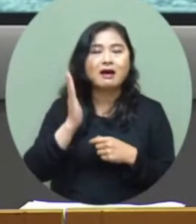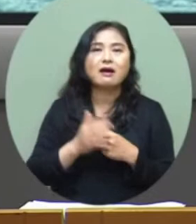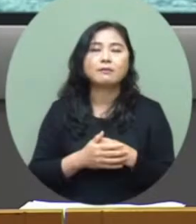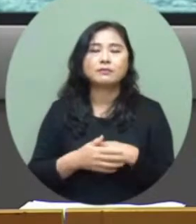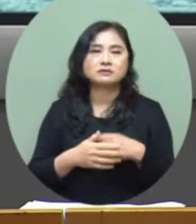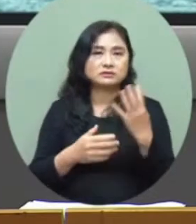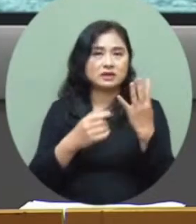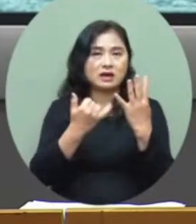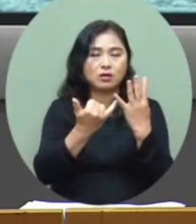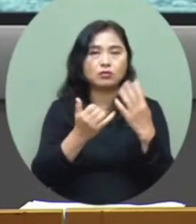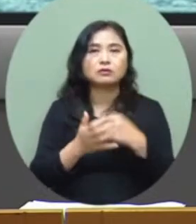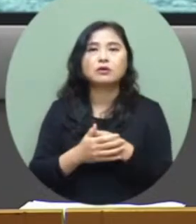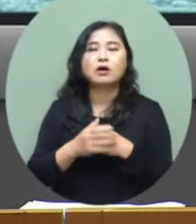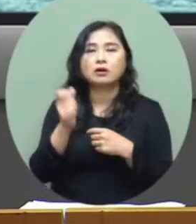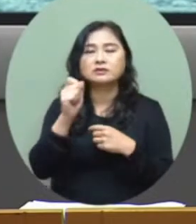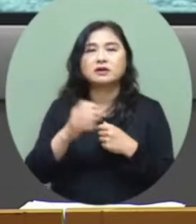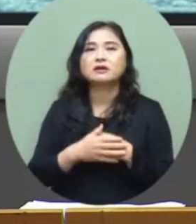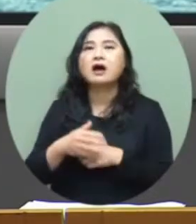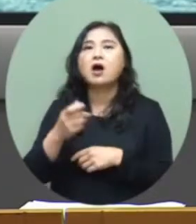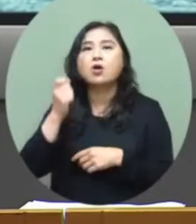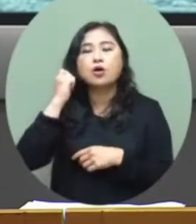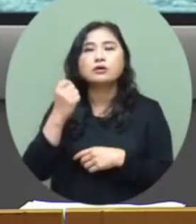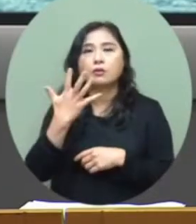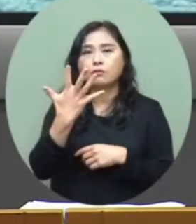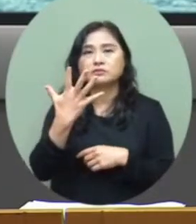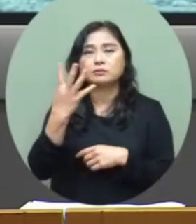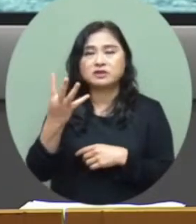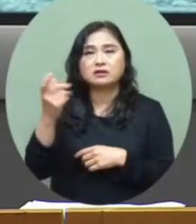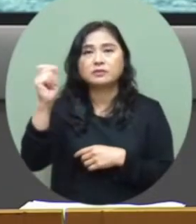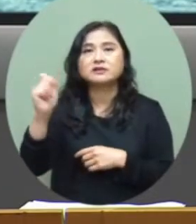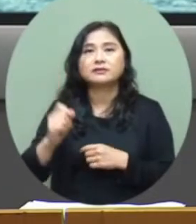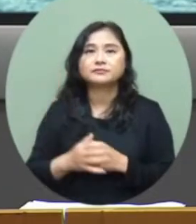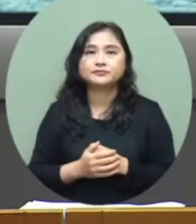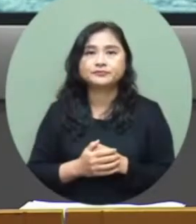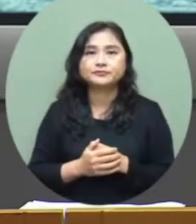ratio, male 46%, female 54%.